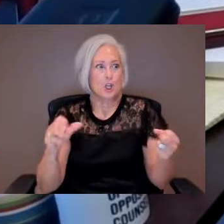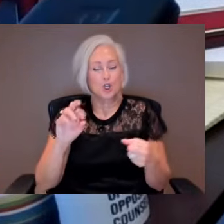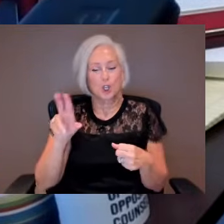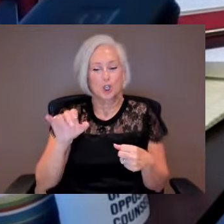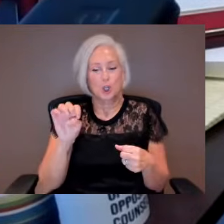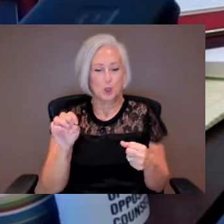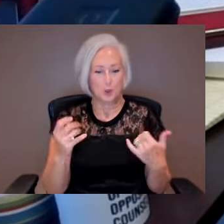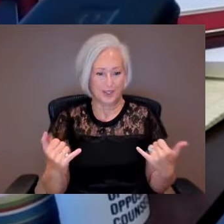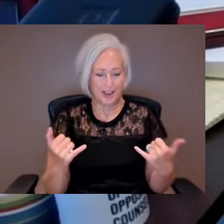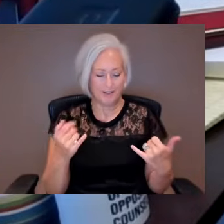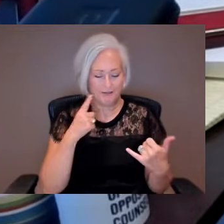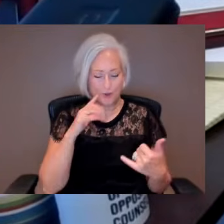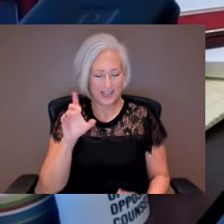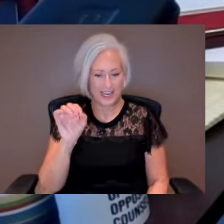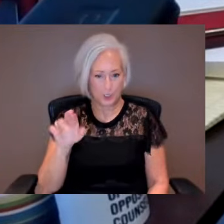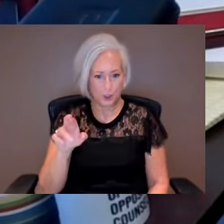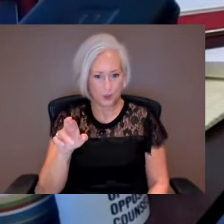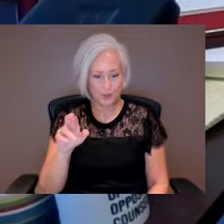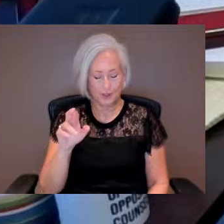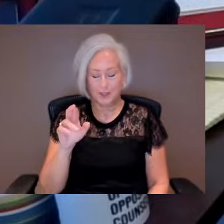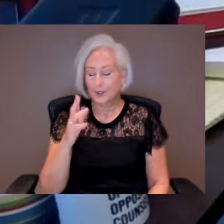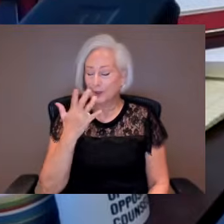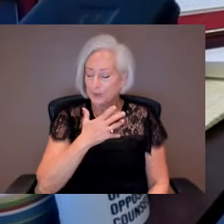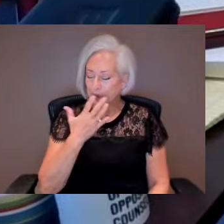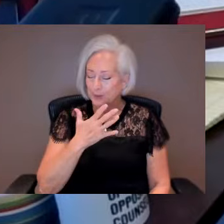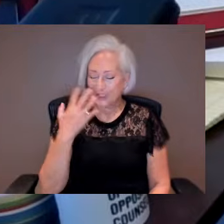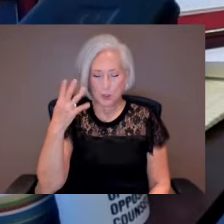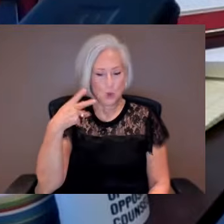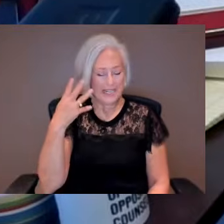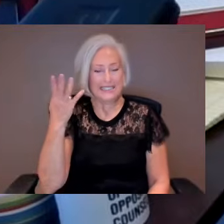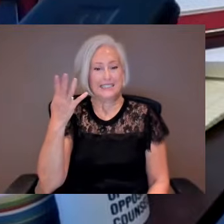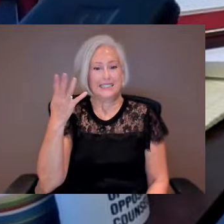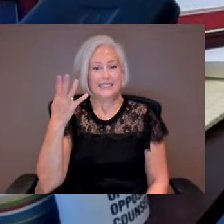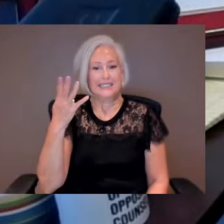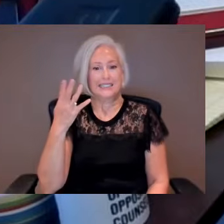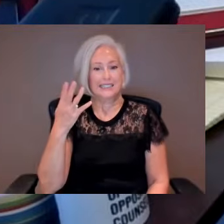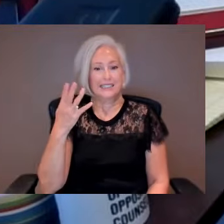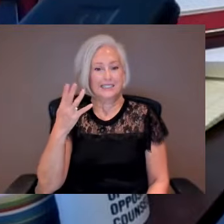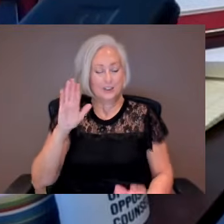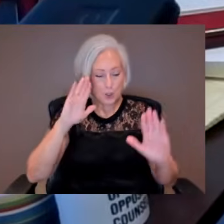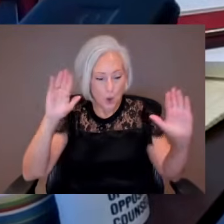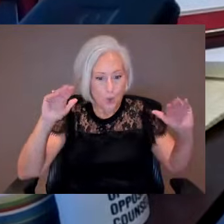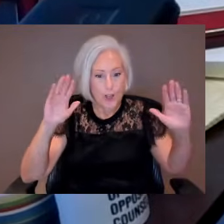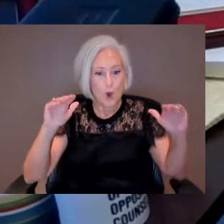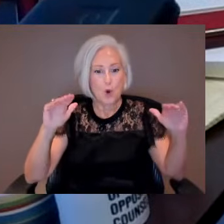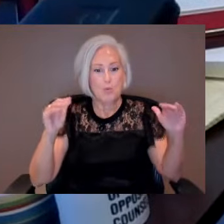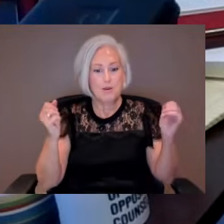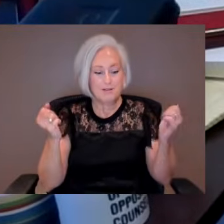for cancer, which is crazy. And so just hope that everybody kind of